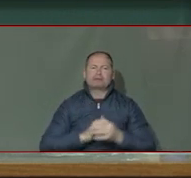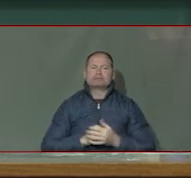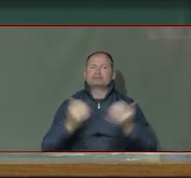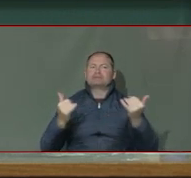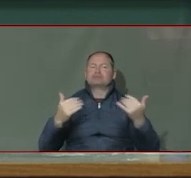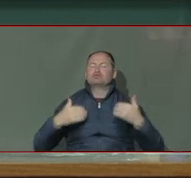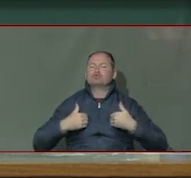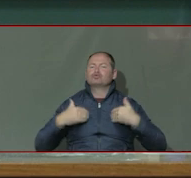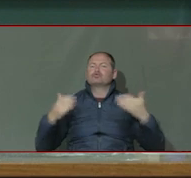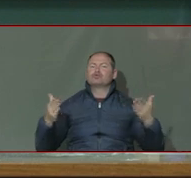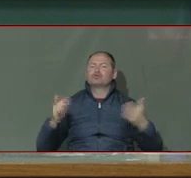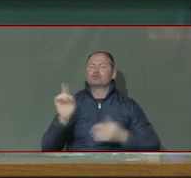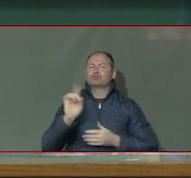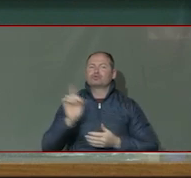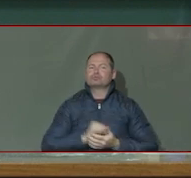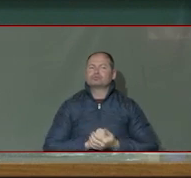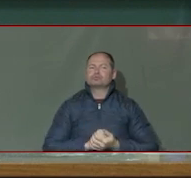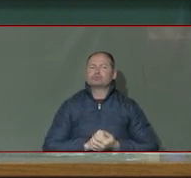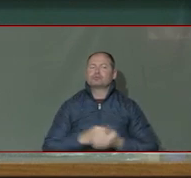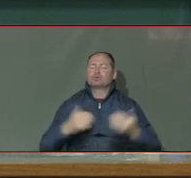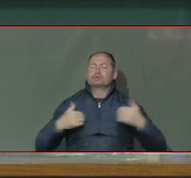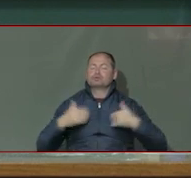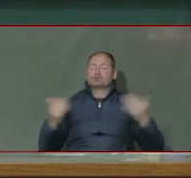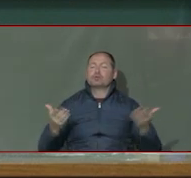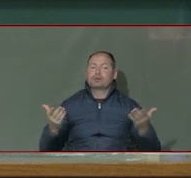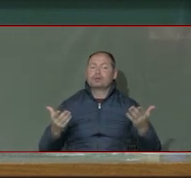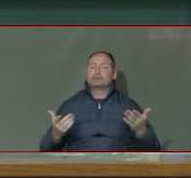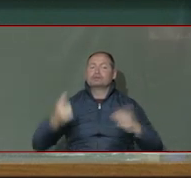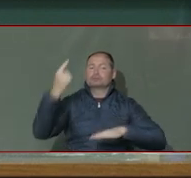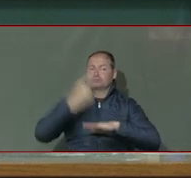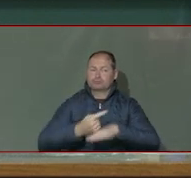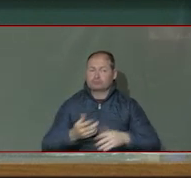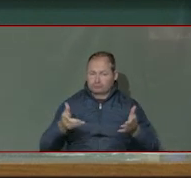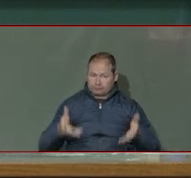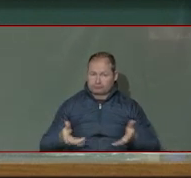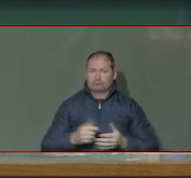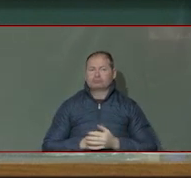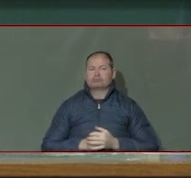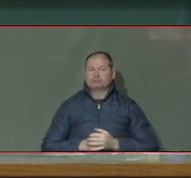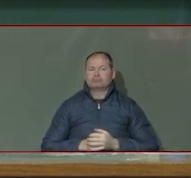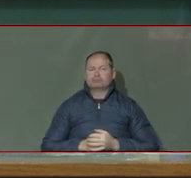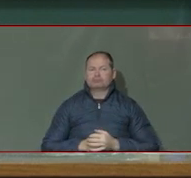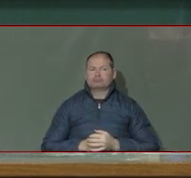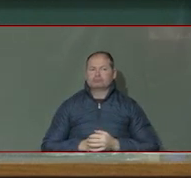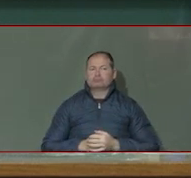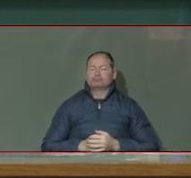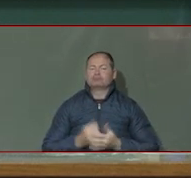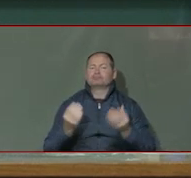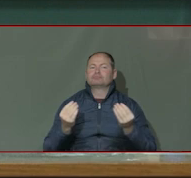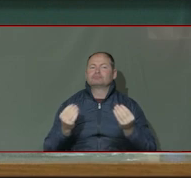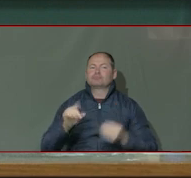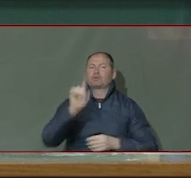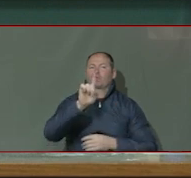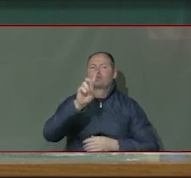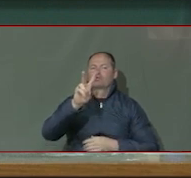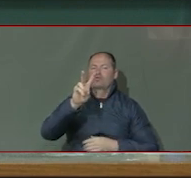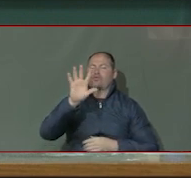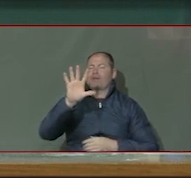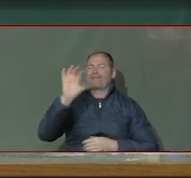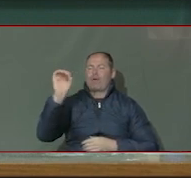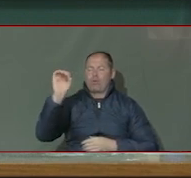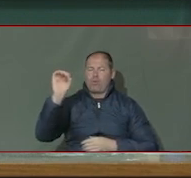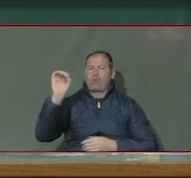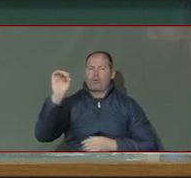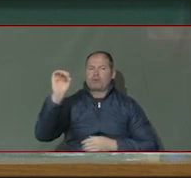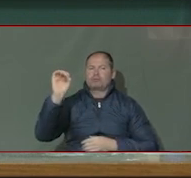point here? Where do we start? We're starting today. So the starting point is, that number is 1250. And